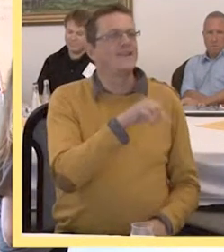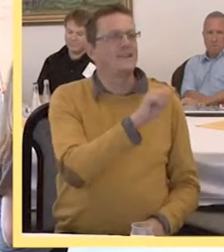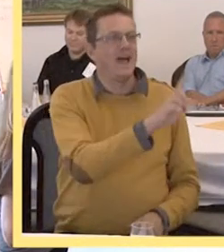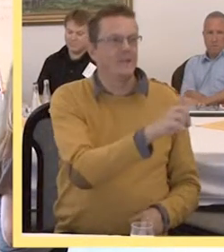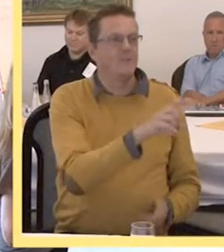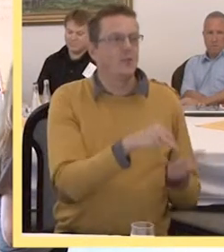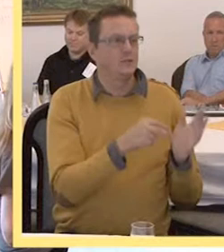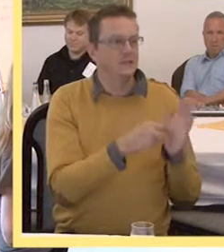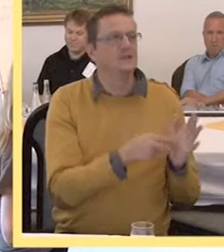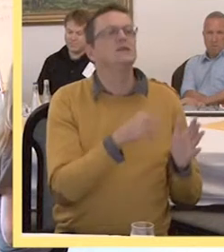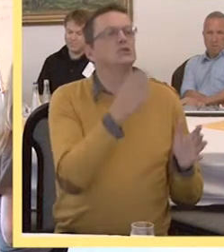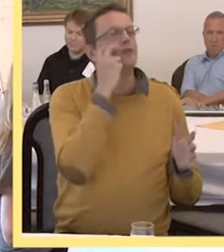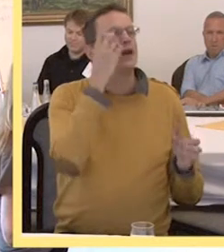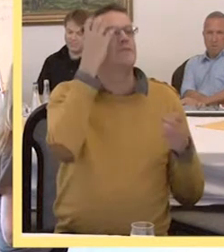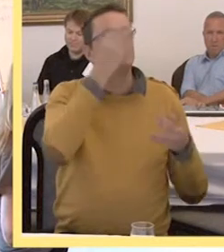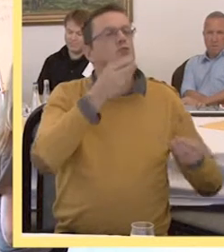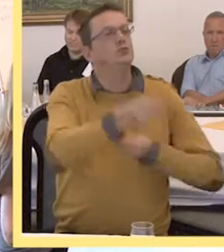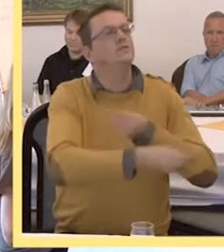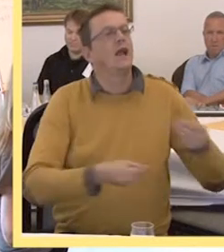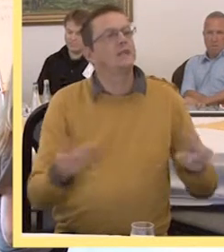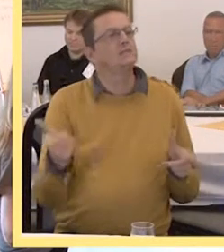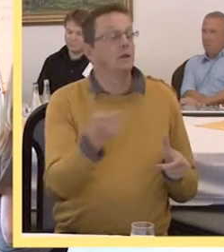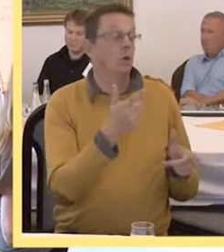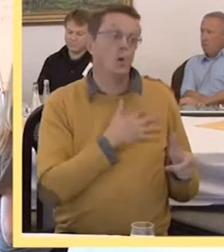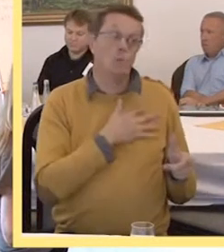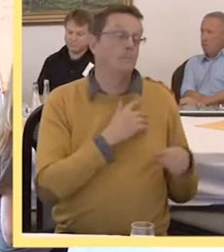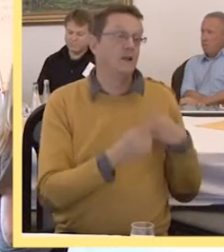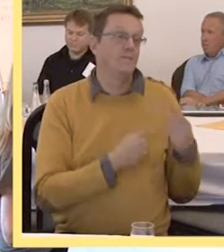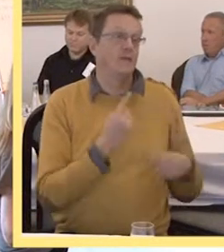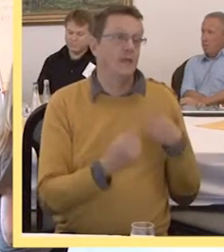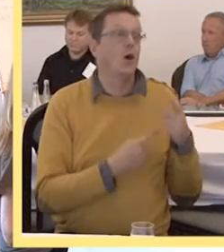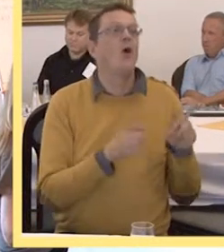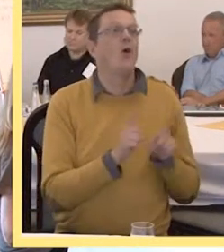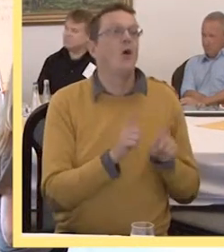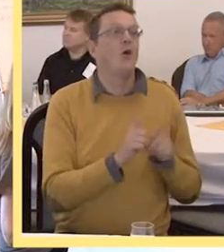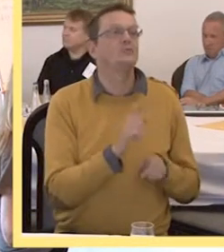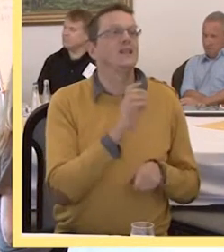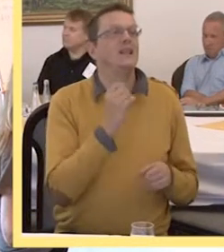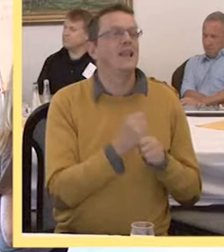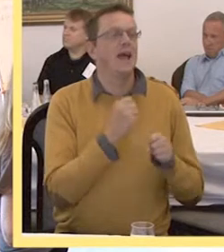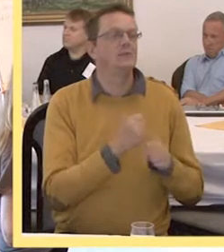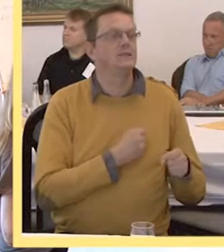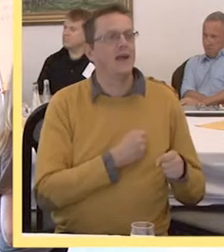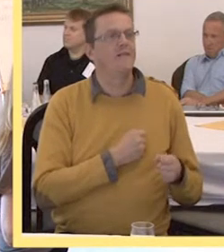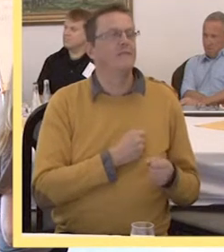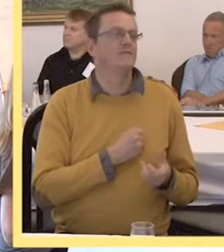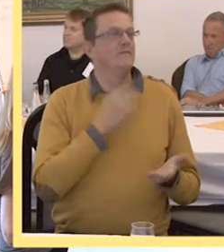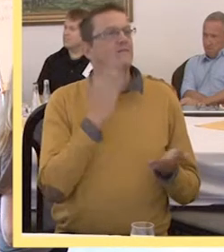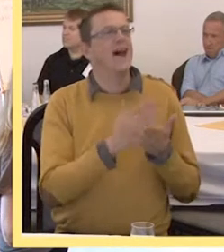where we can exchange information and also produce these action sheets for our comprehensive